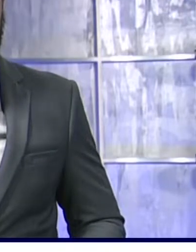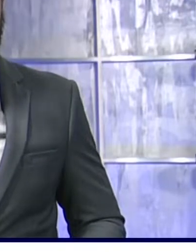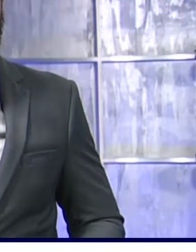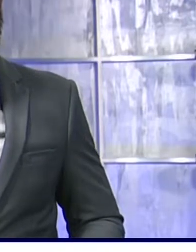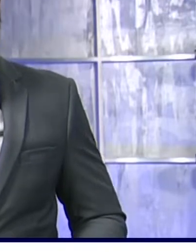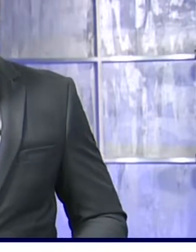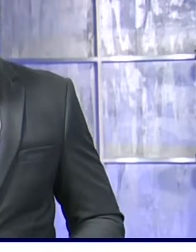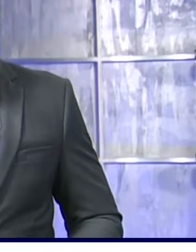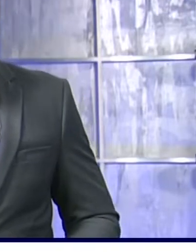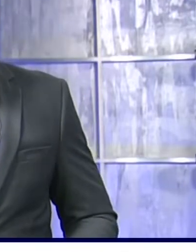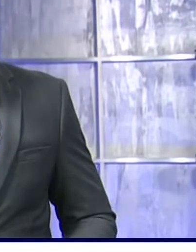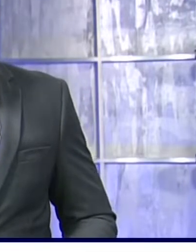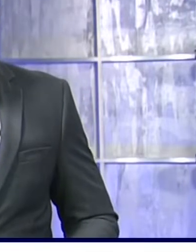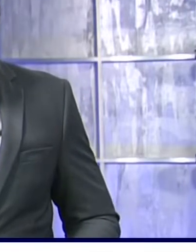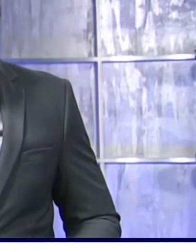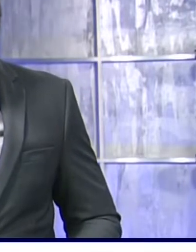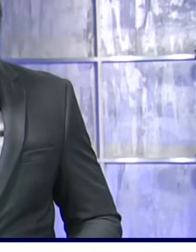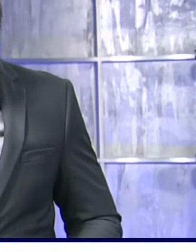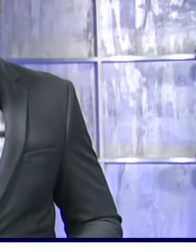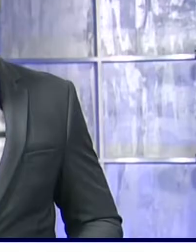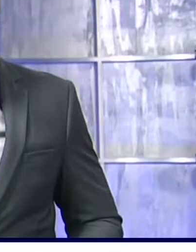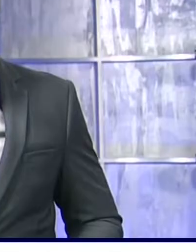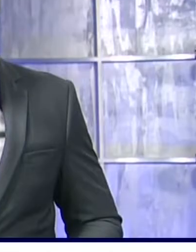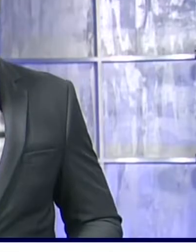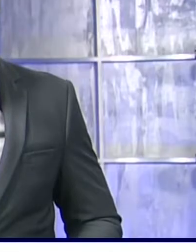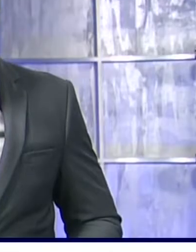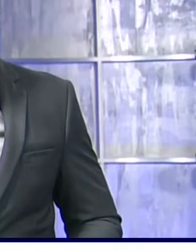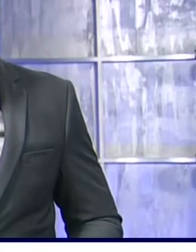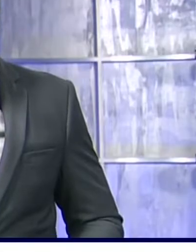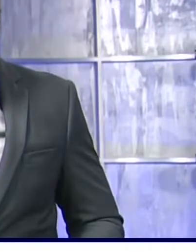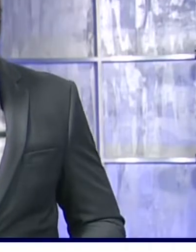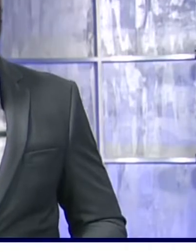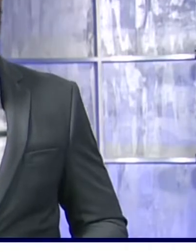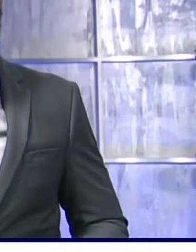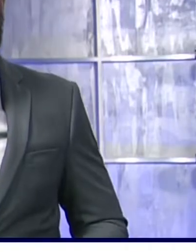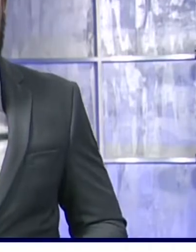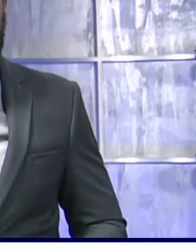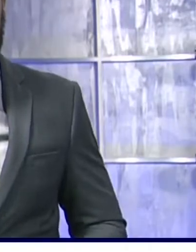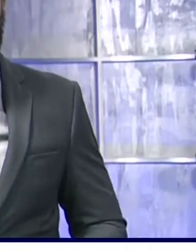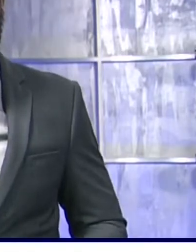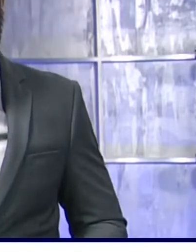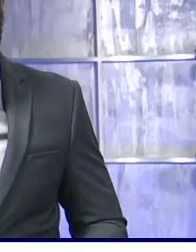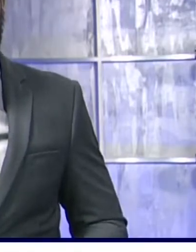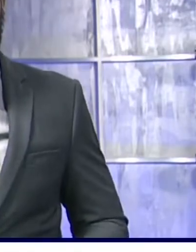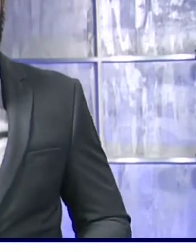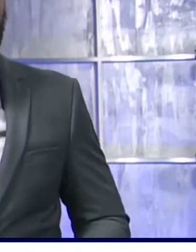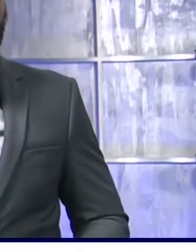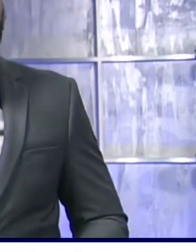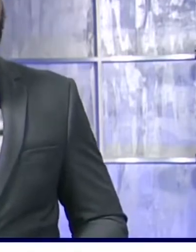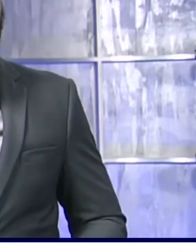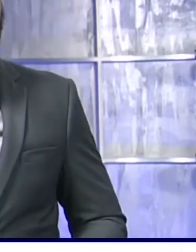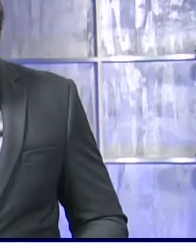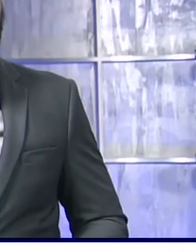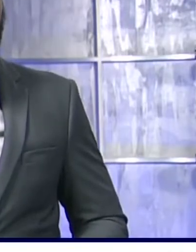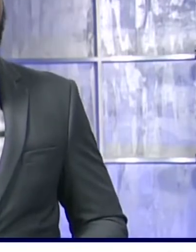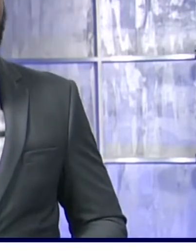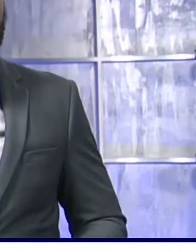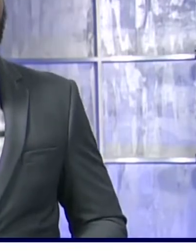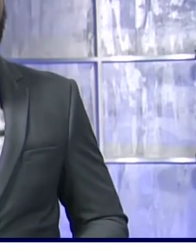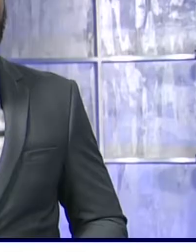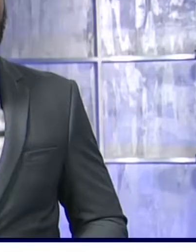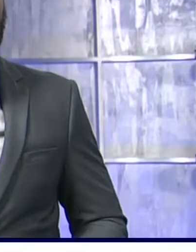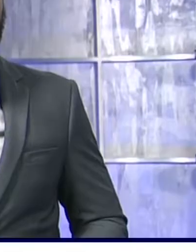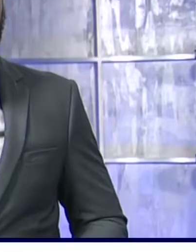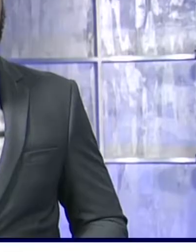Lecture. The Sheraton food court closed for what officials describe as maintenance. A local magistrate feels